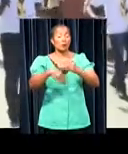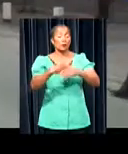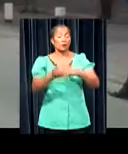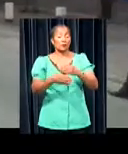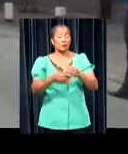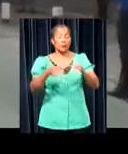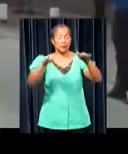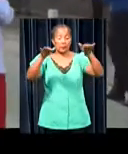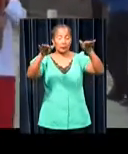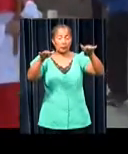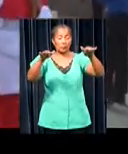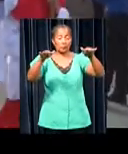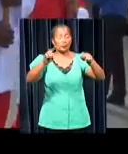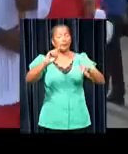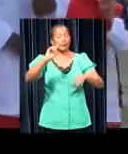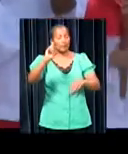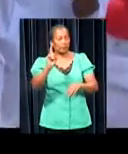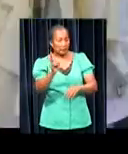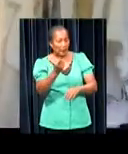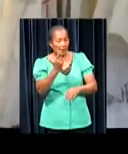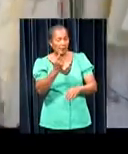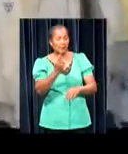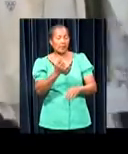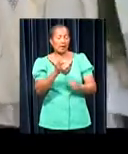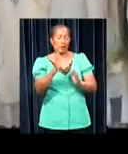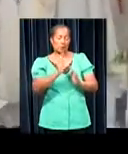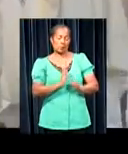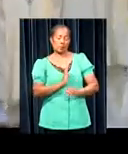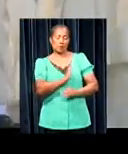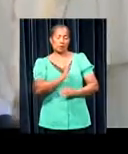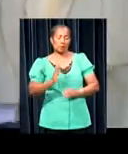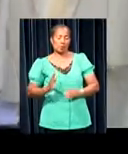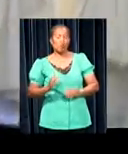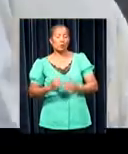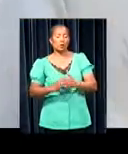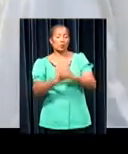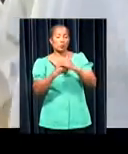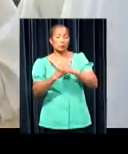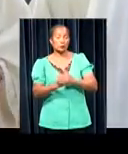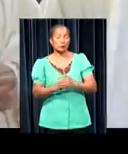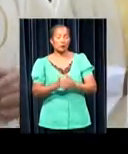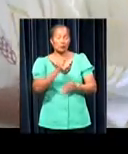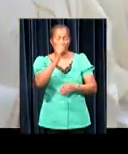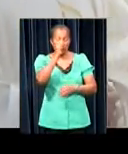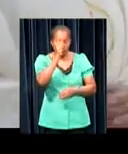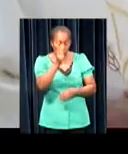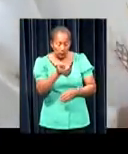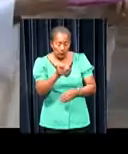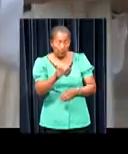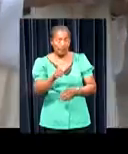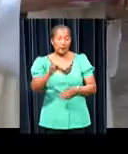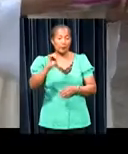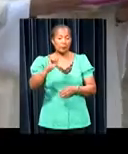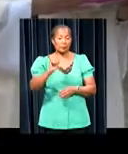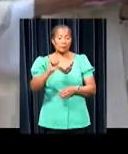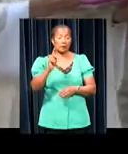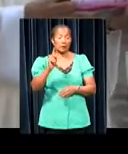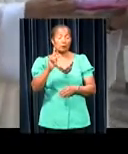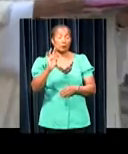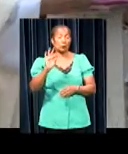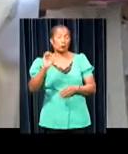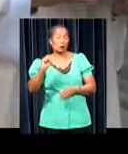with a procession, and once inside the Basilica, the Mass could begin. The main event is